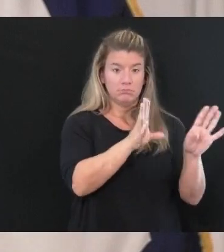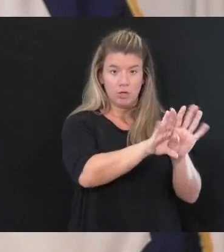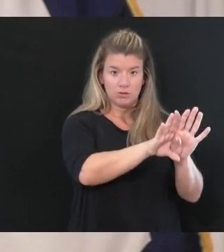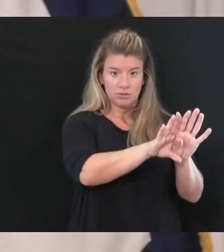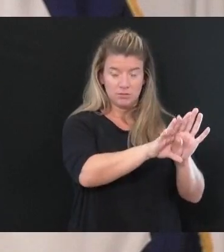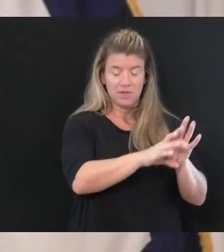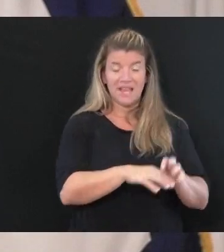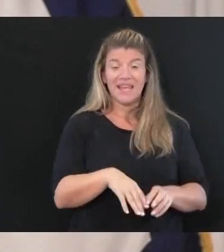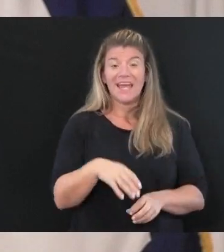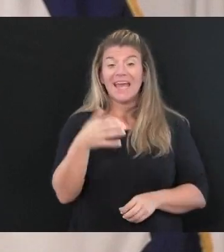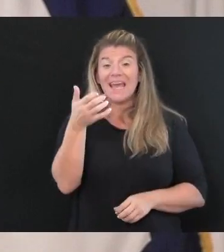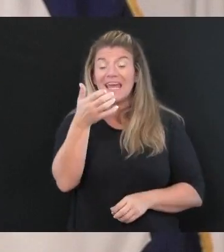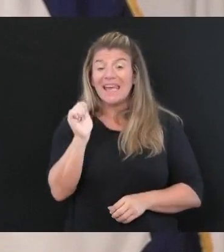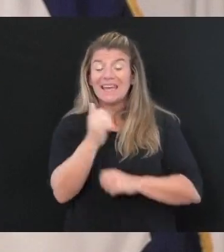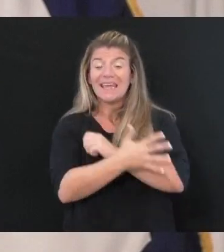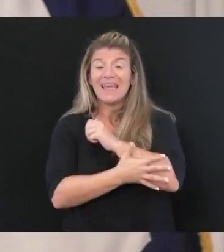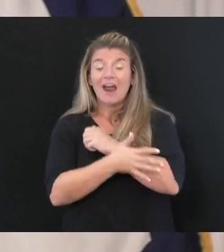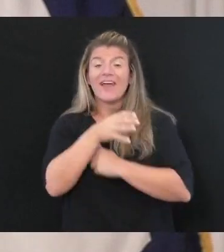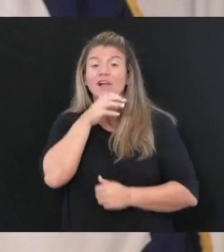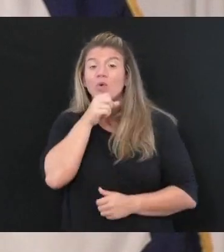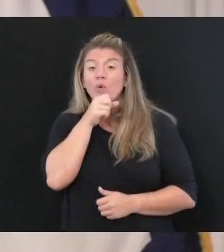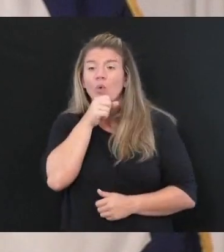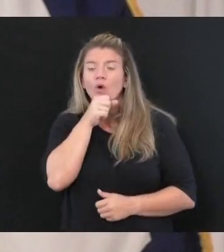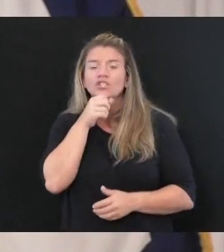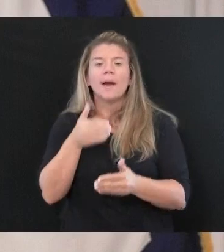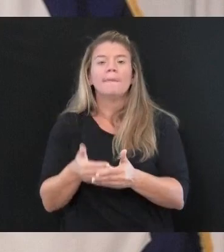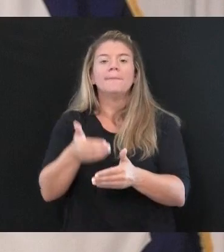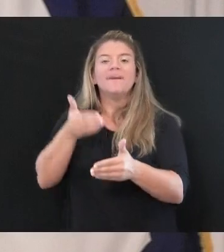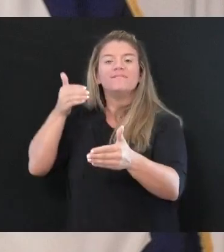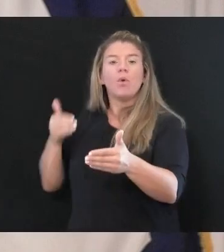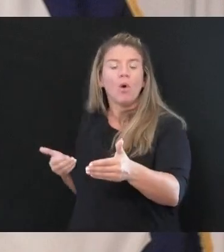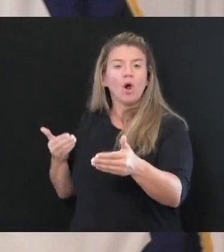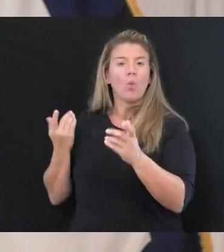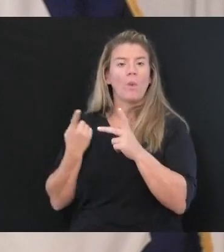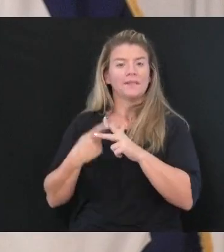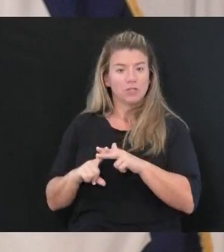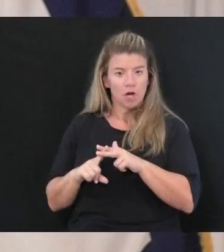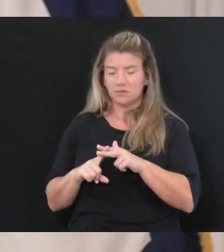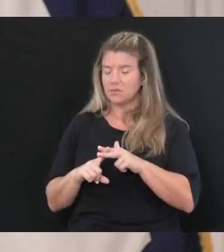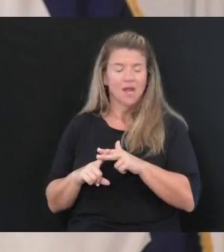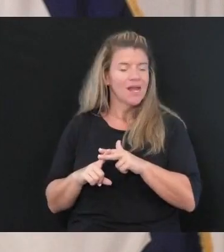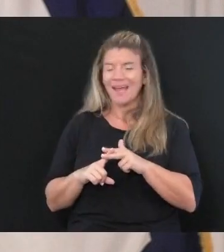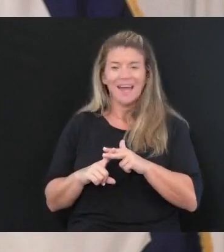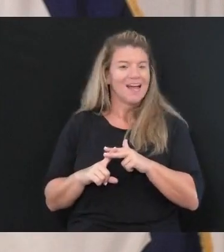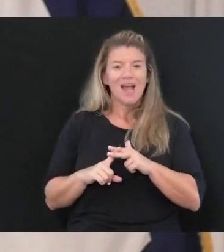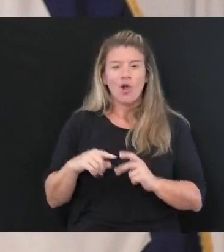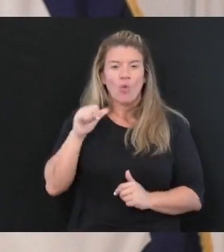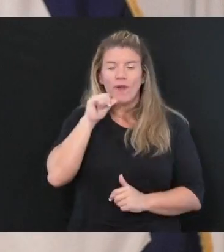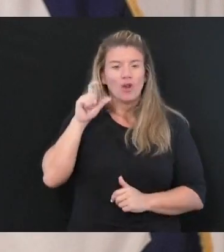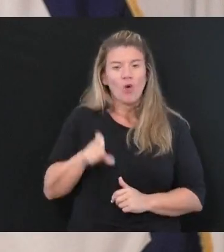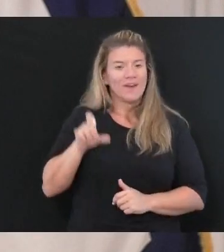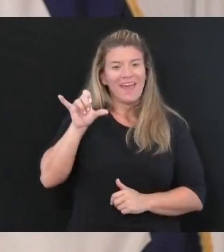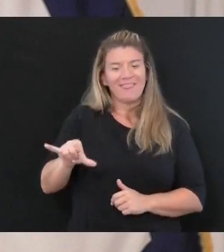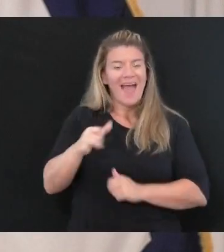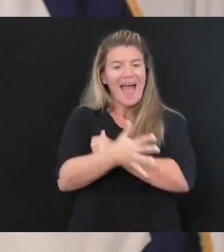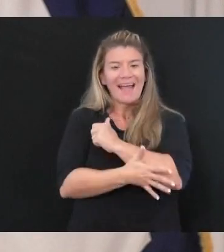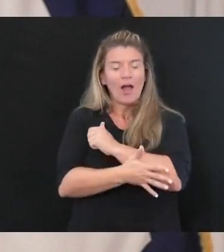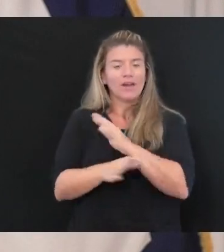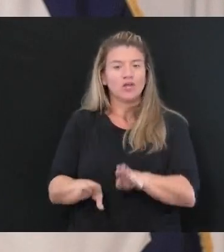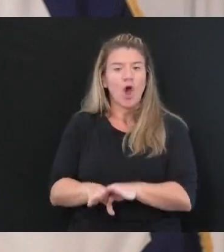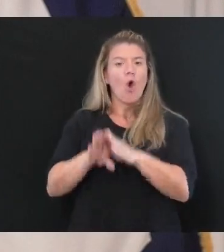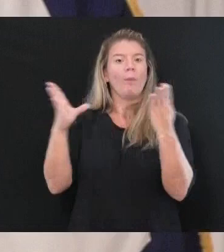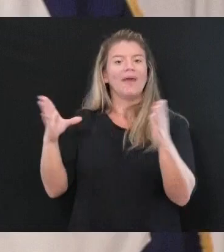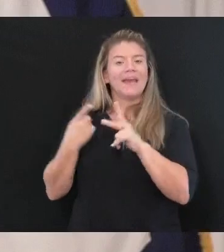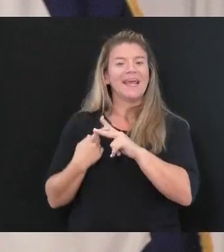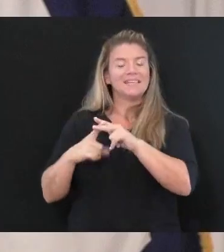Any county that is orange before we start, we don't need to let that county start and